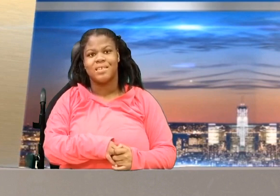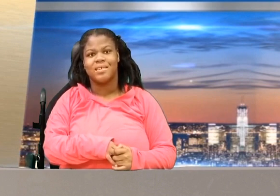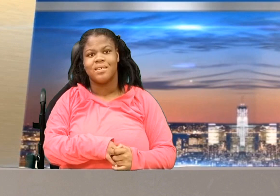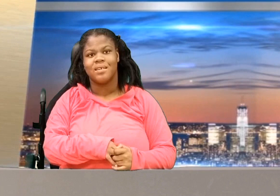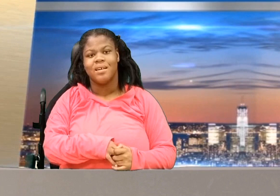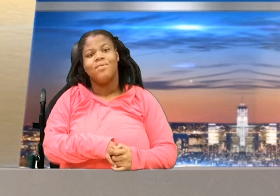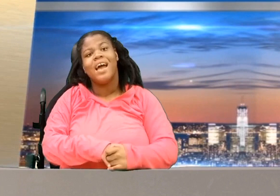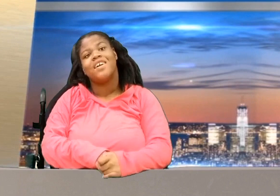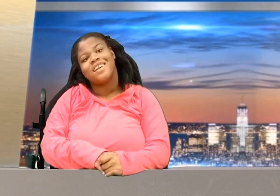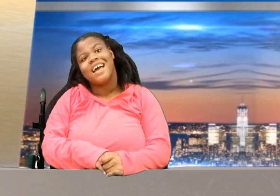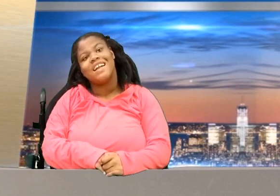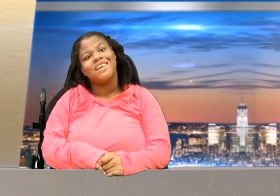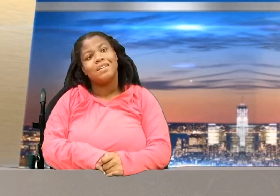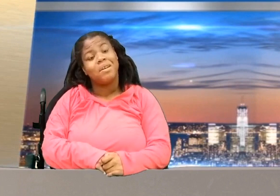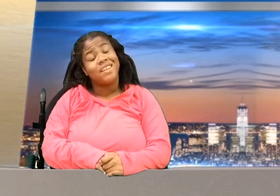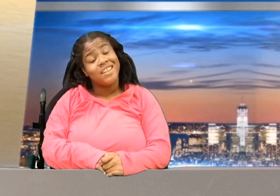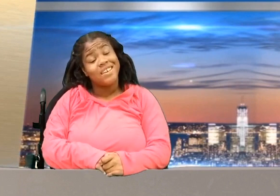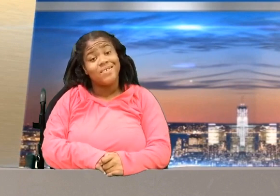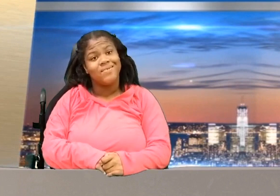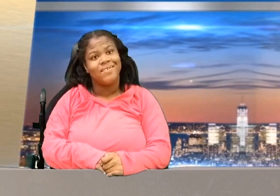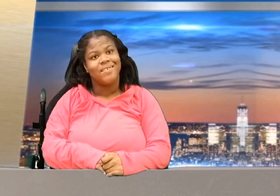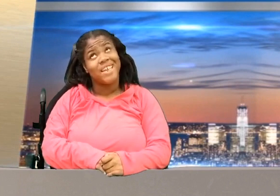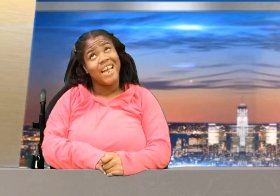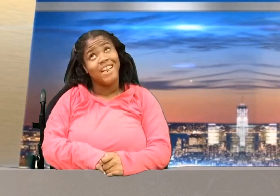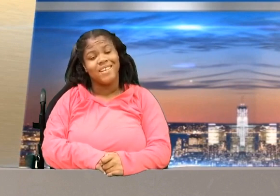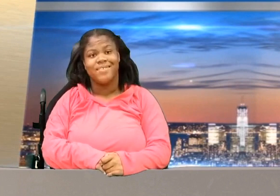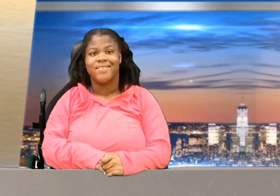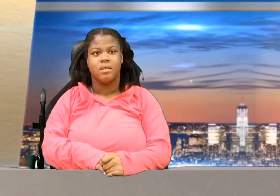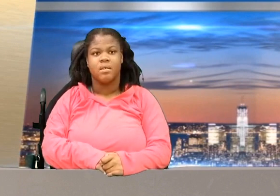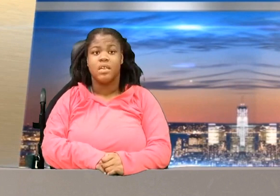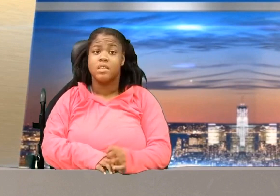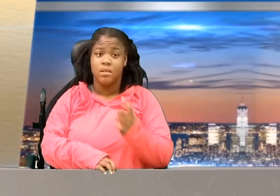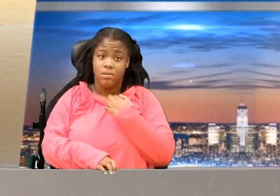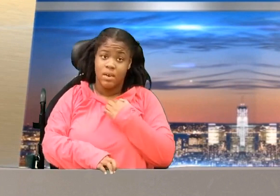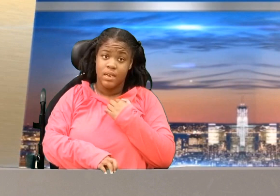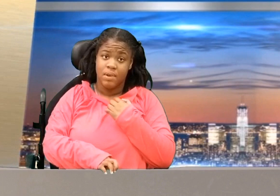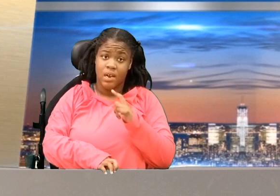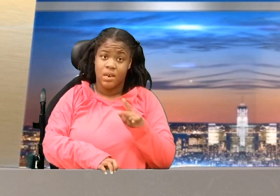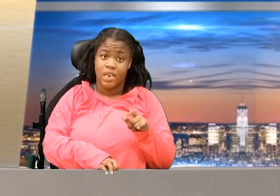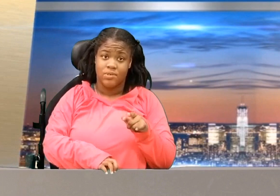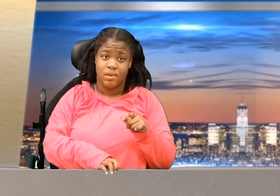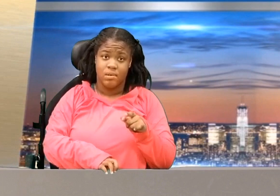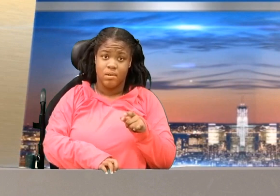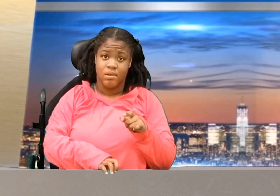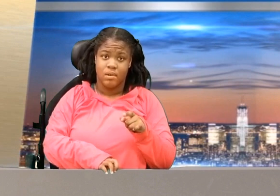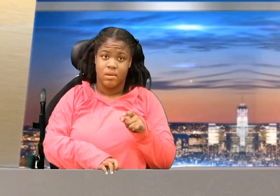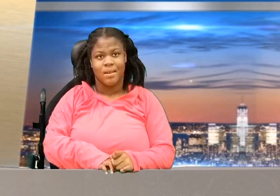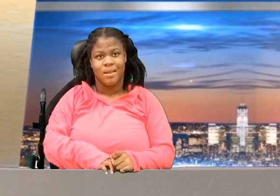Eckert. We also got another birthday too, Katie. This one in my